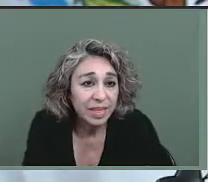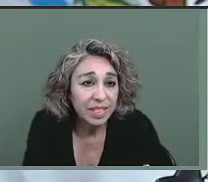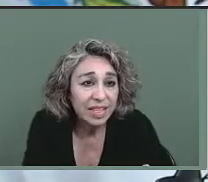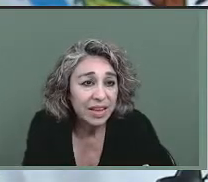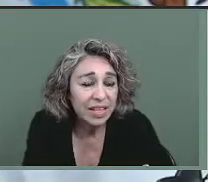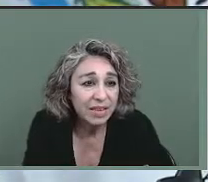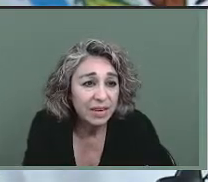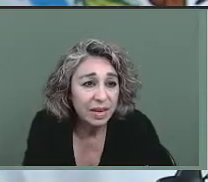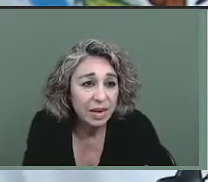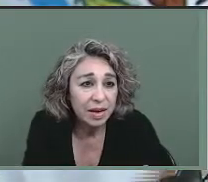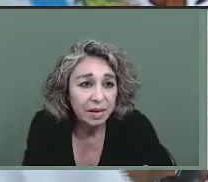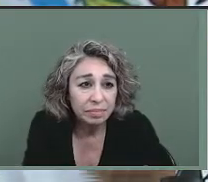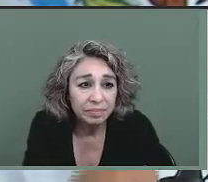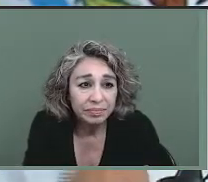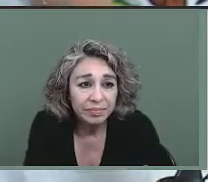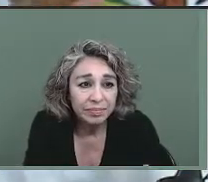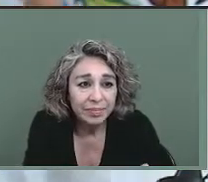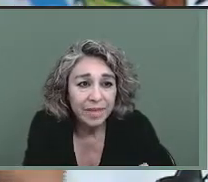in